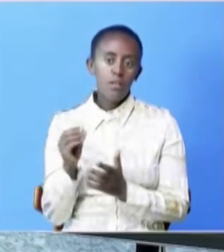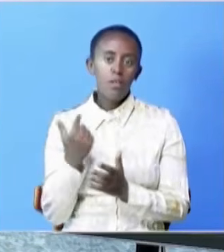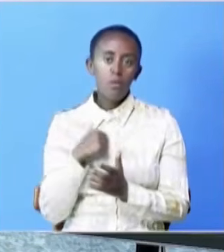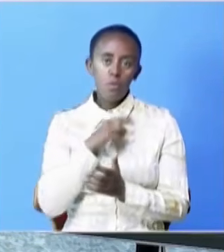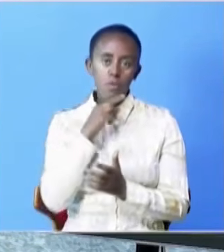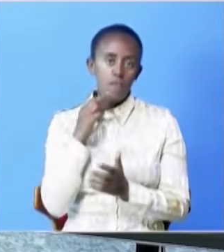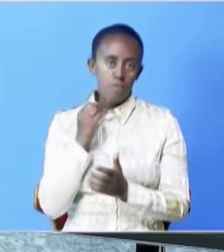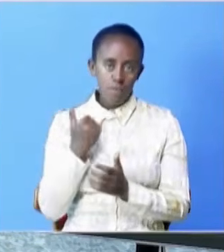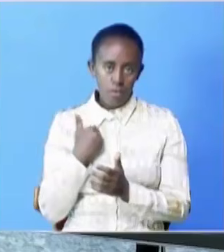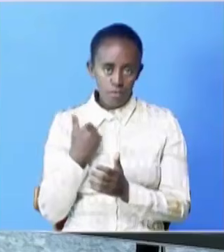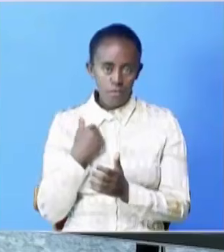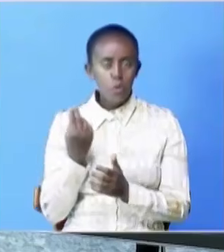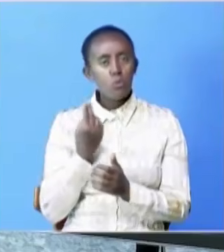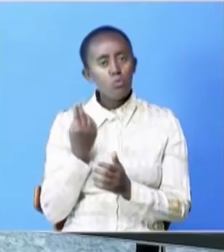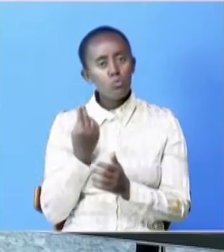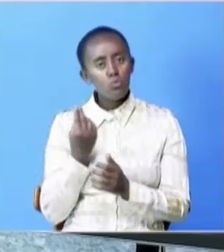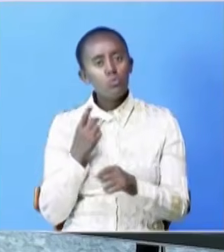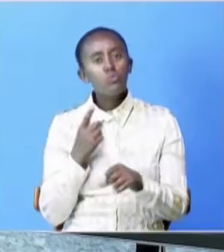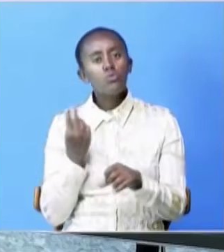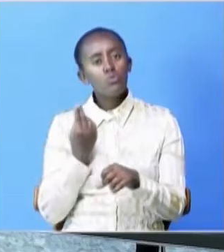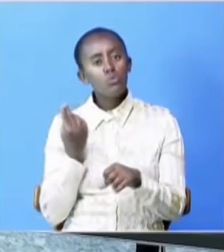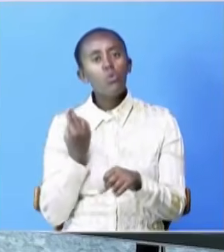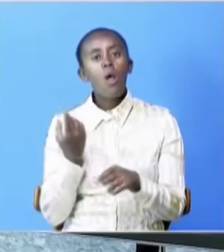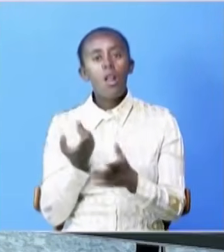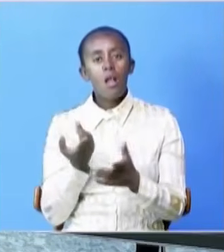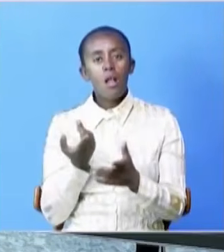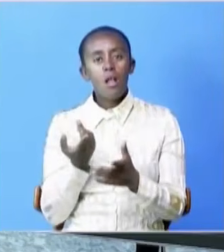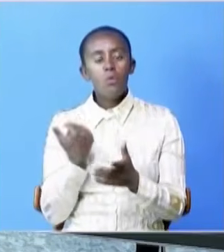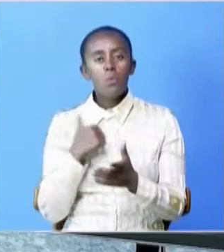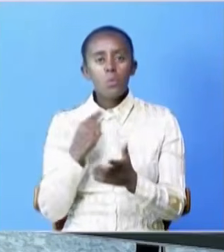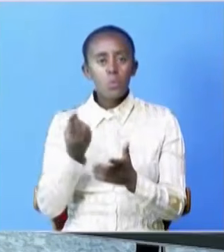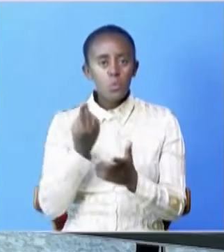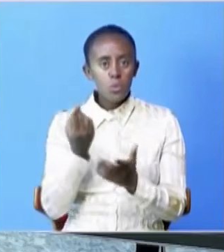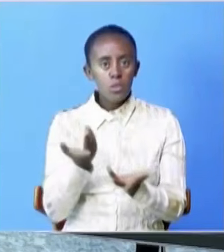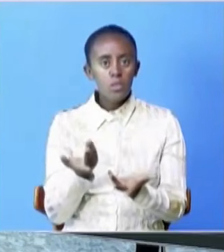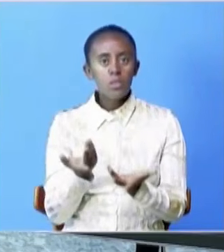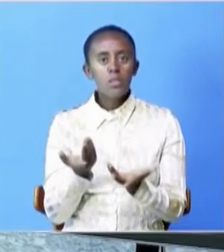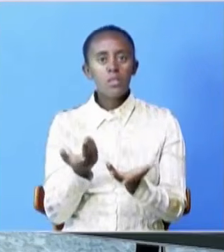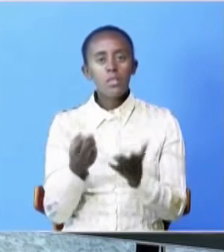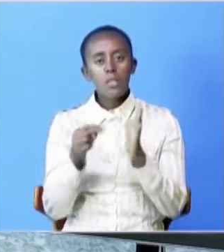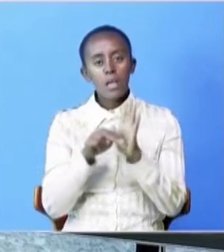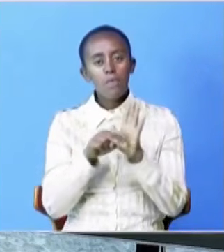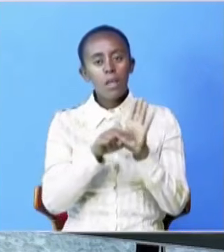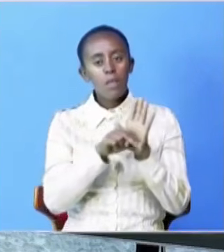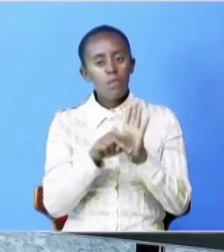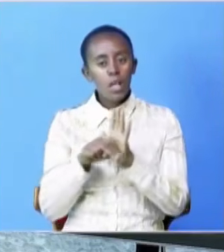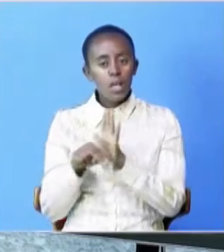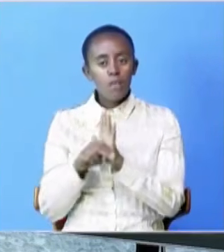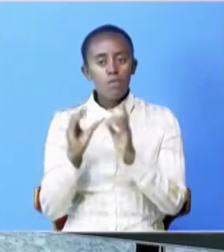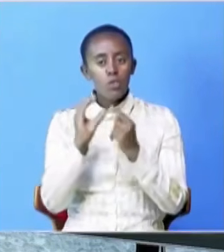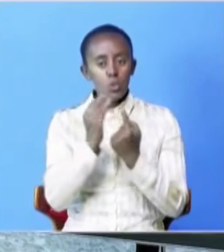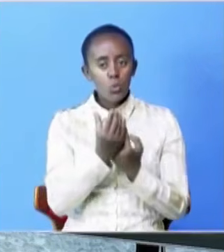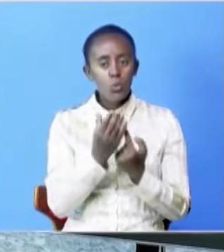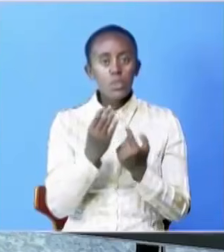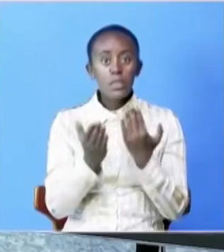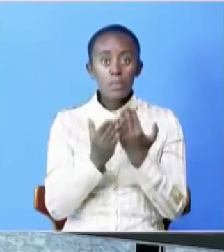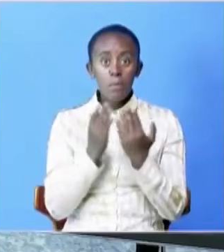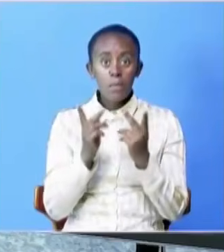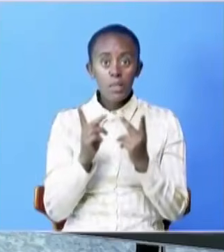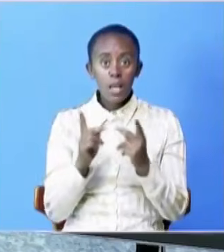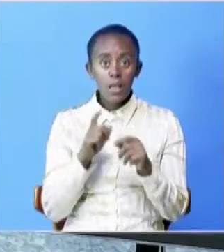verb. So usually when we are using negative situations in the simple present